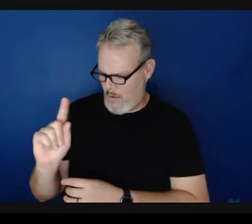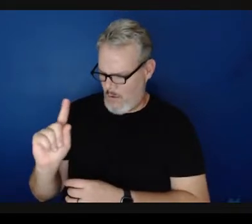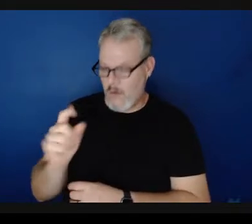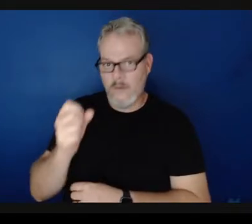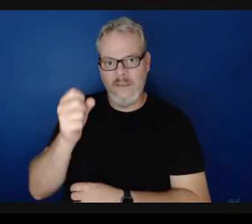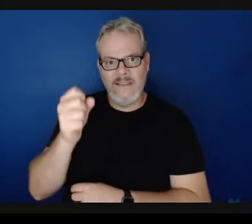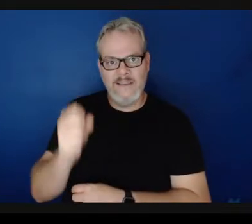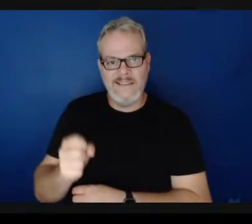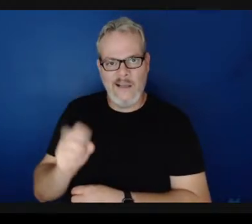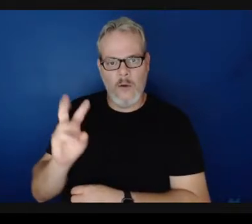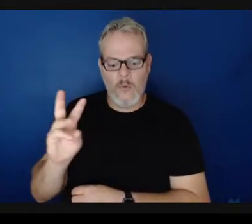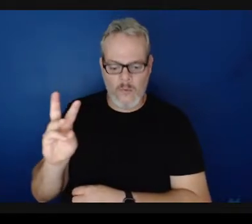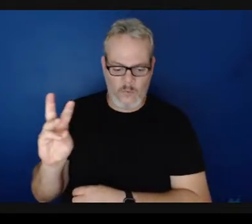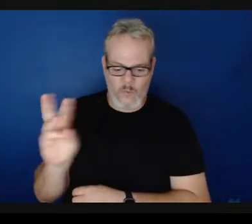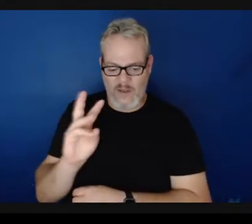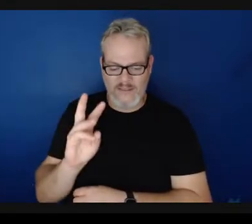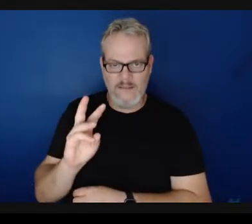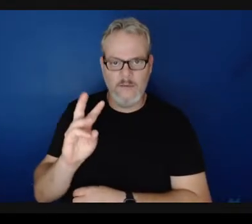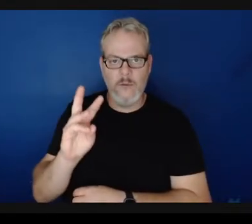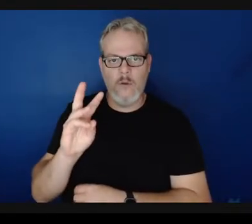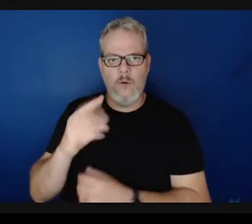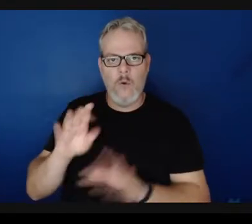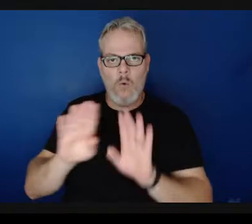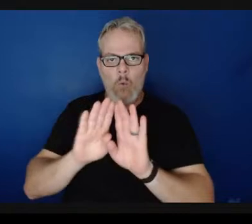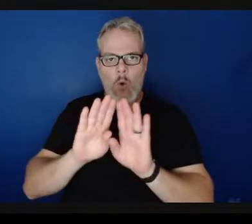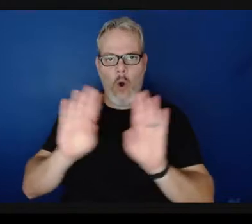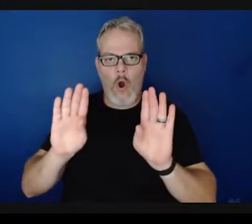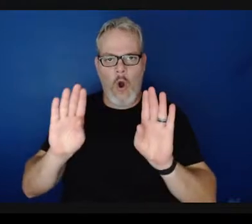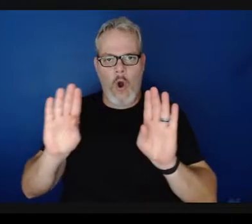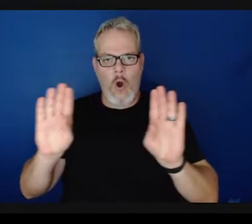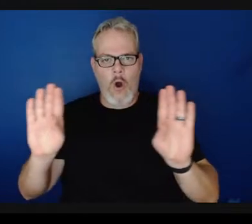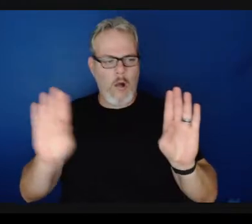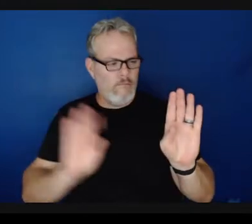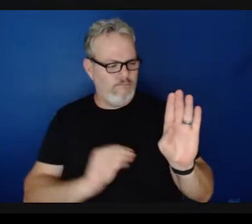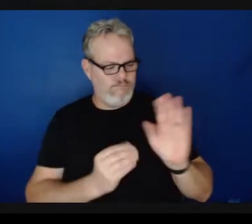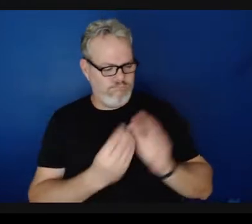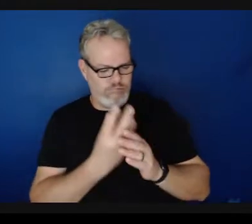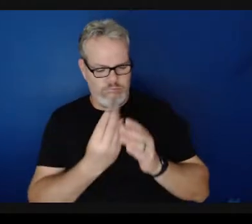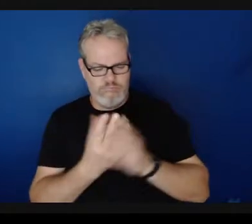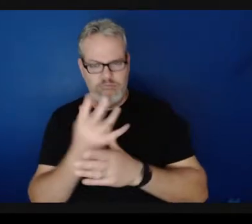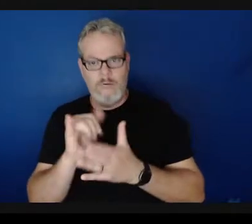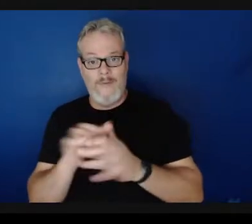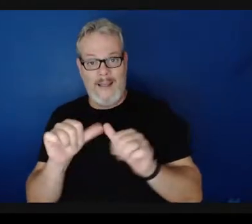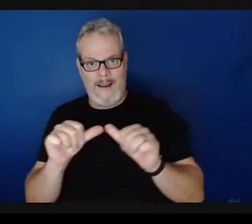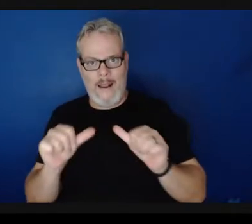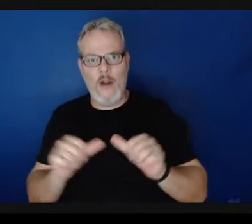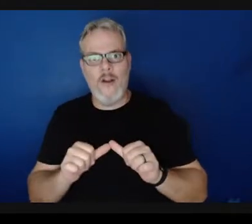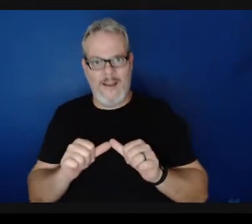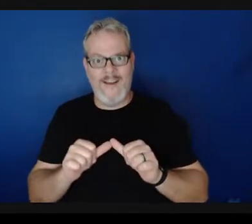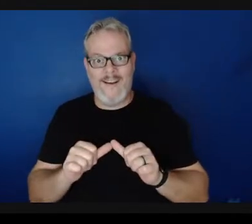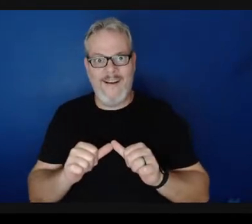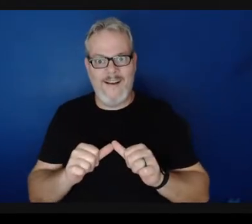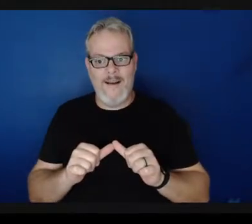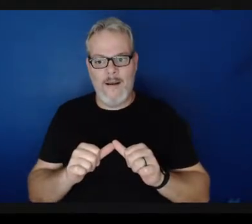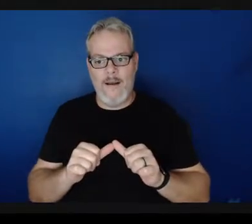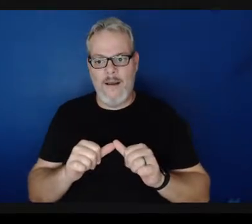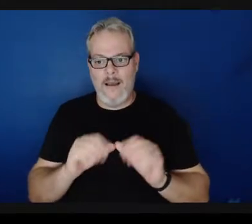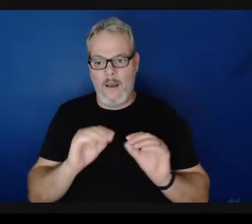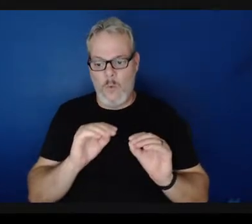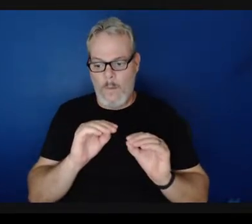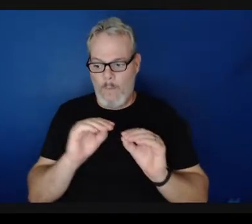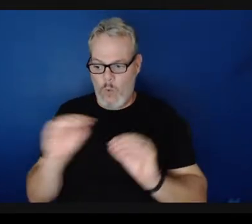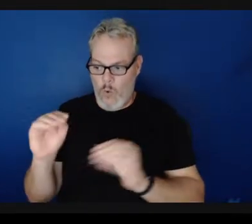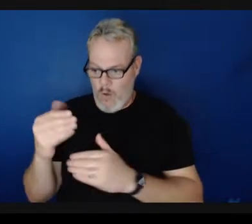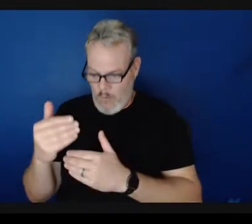southwest wall that was oozing down and filling that whole area, covering that southwest down drop block. And then we move to